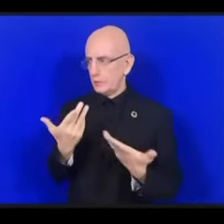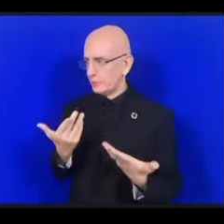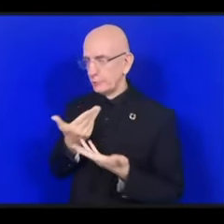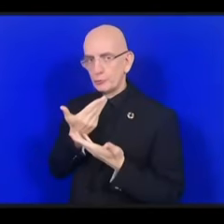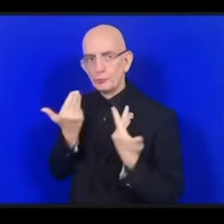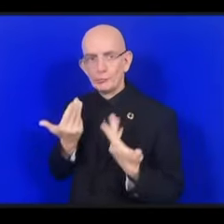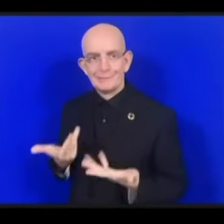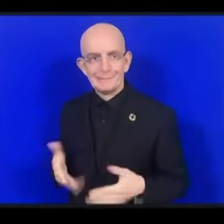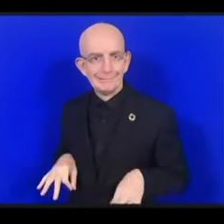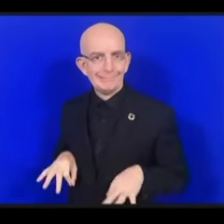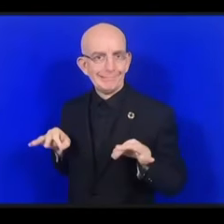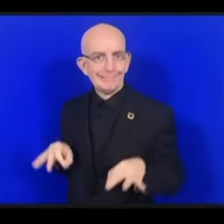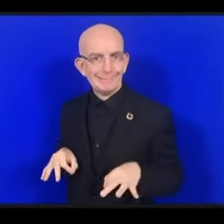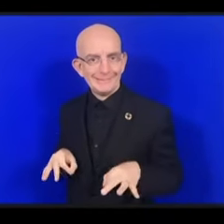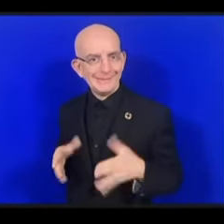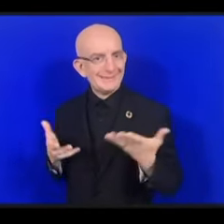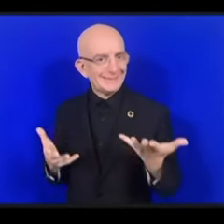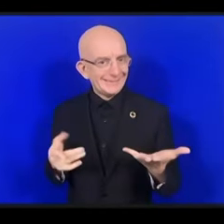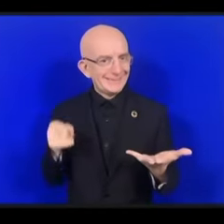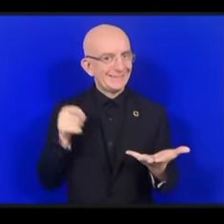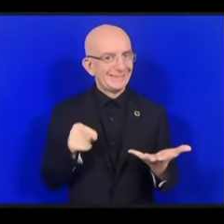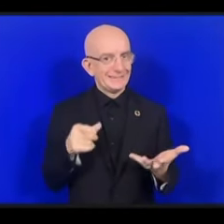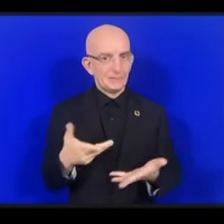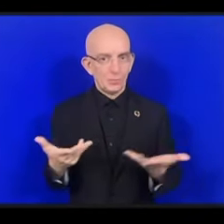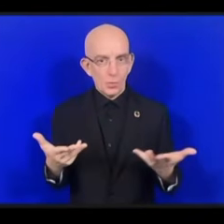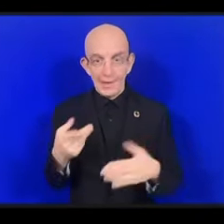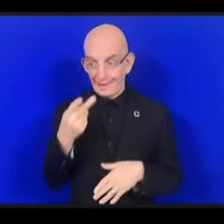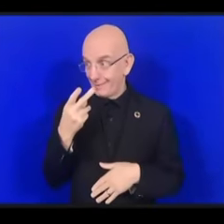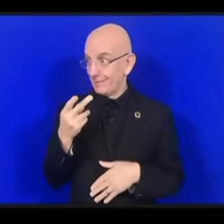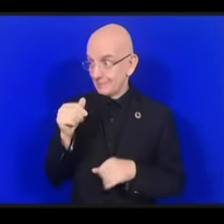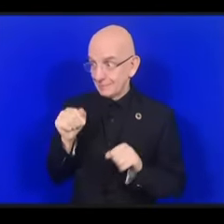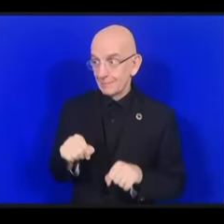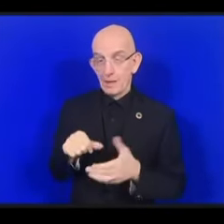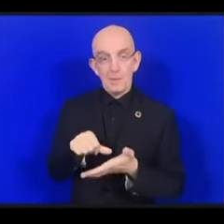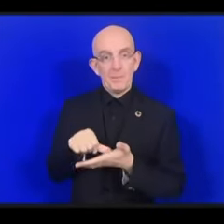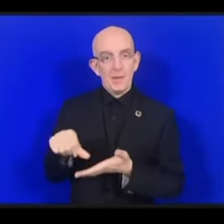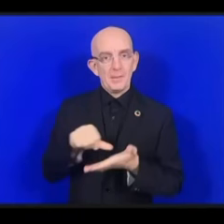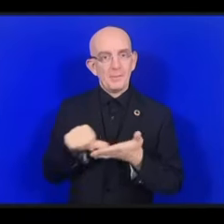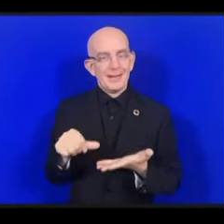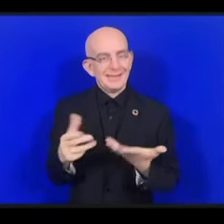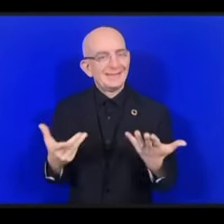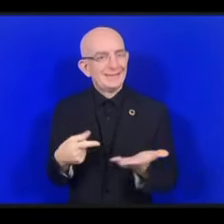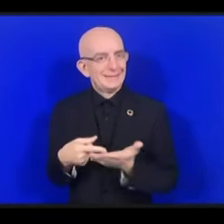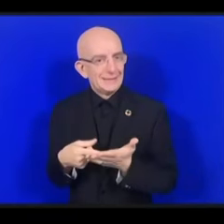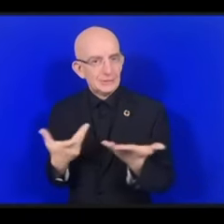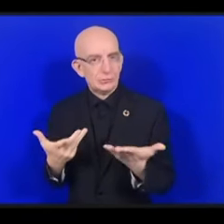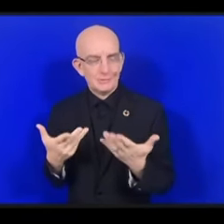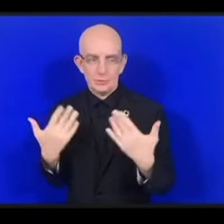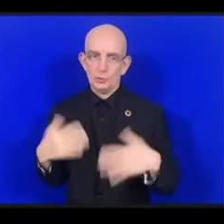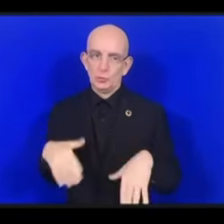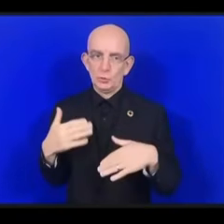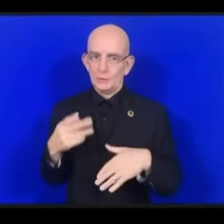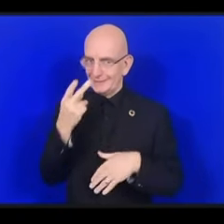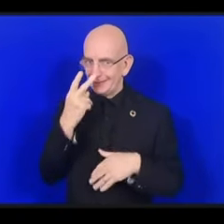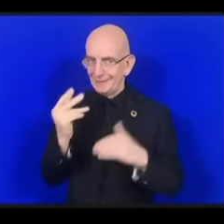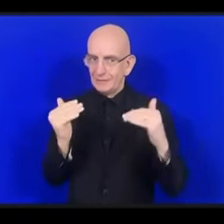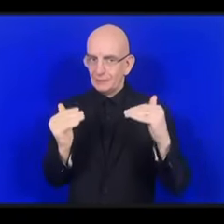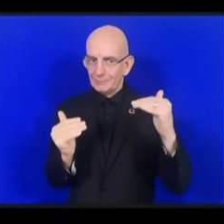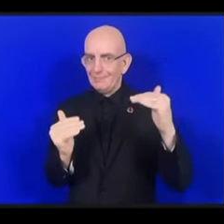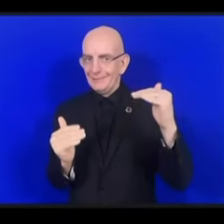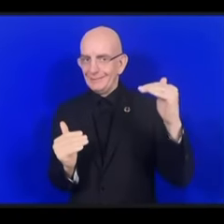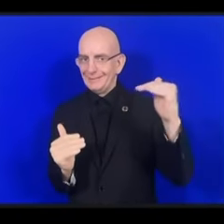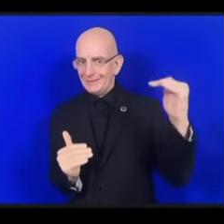pre-existing inequalities. A mere 57% of women use the internet, with a